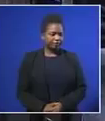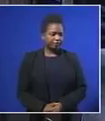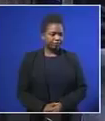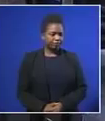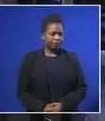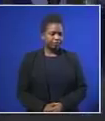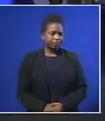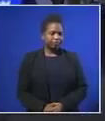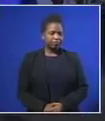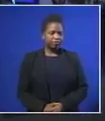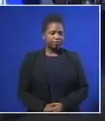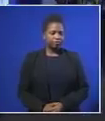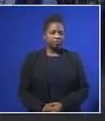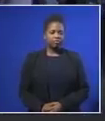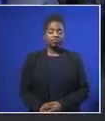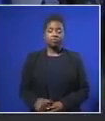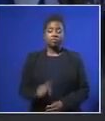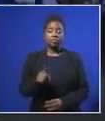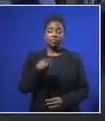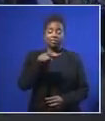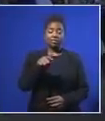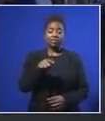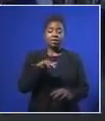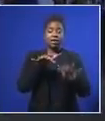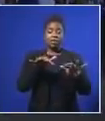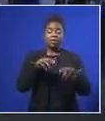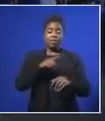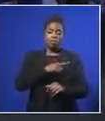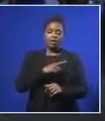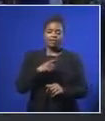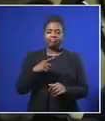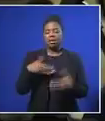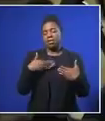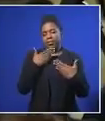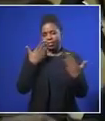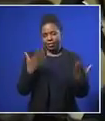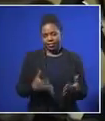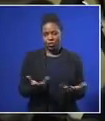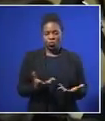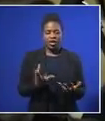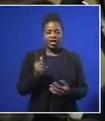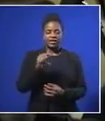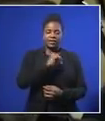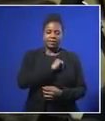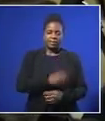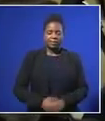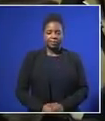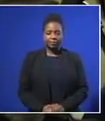Not everyone made it into the venue though, and they weren't happy. Desmond Tutu, Vryheid.